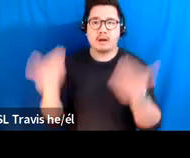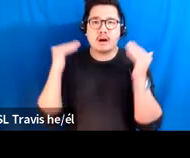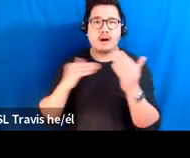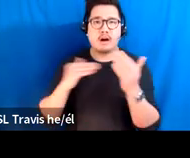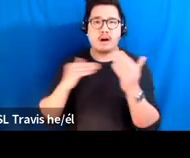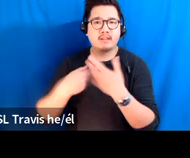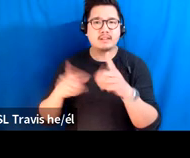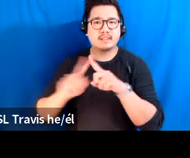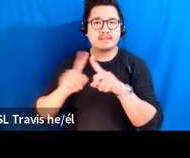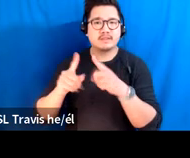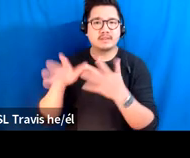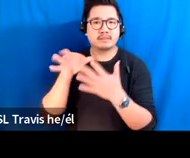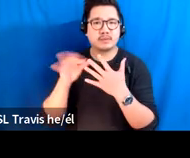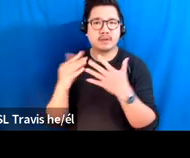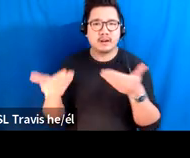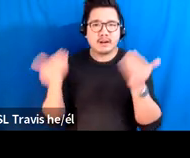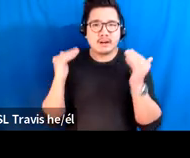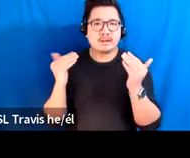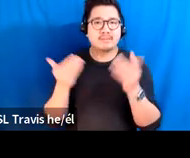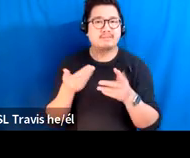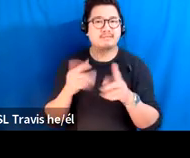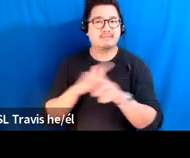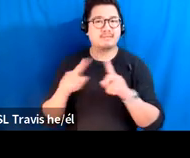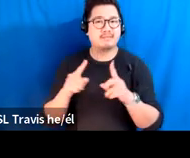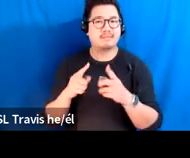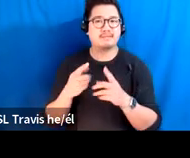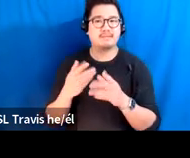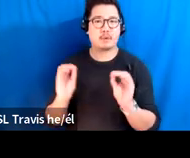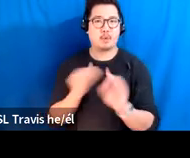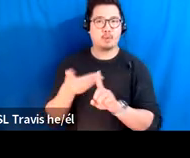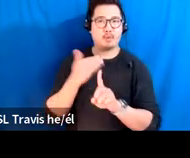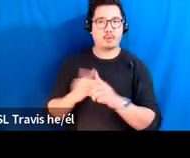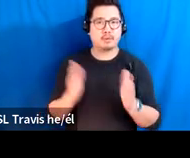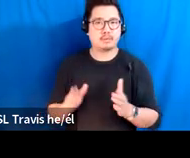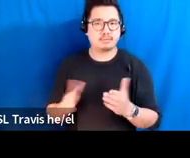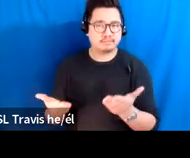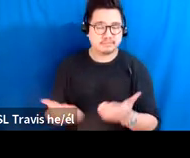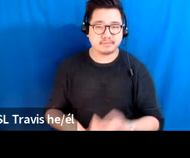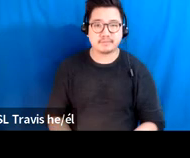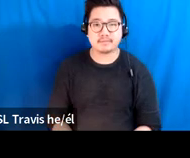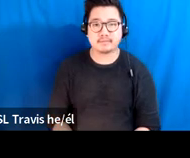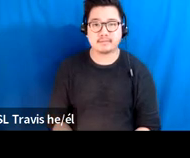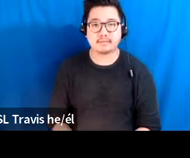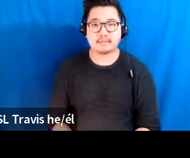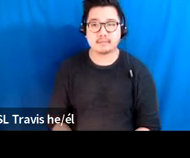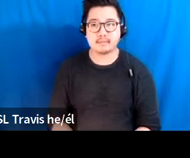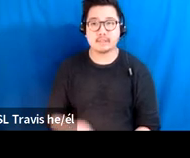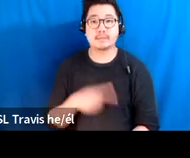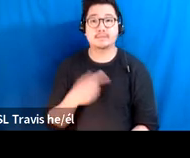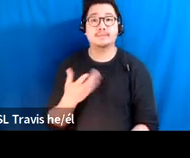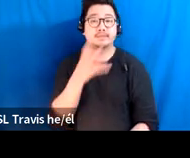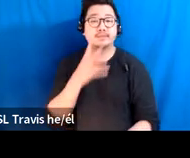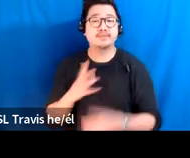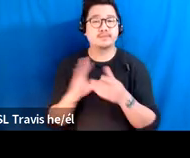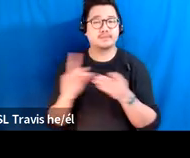without appropriate earlier preparation well i'll take the just one quick stab at it and i'll ask